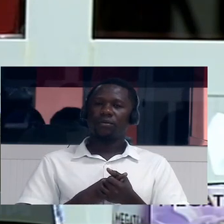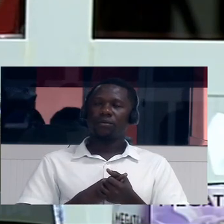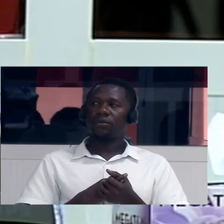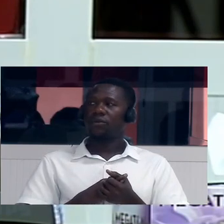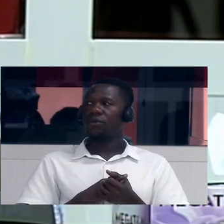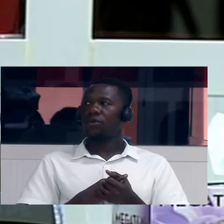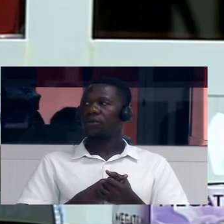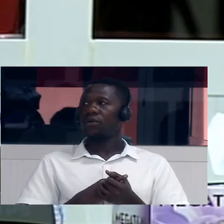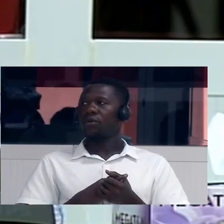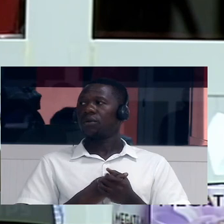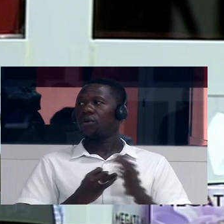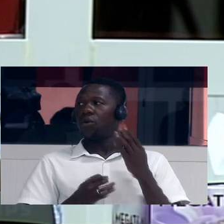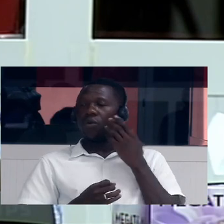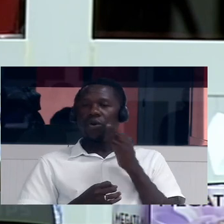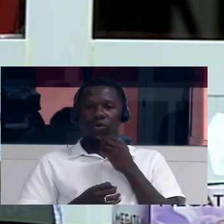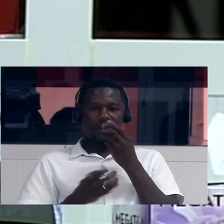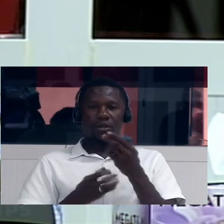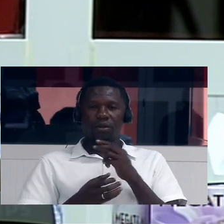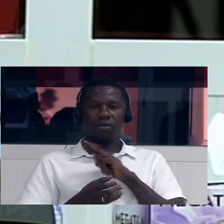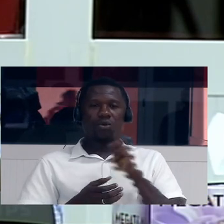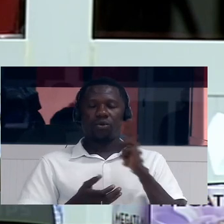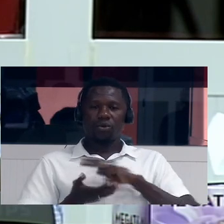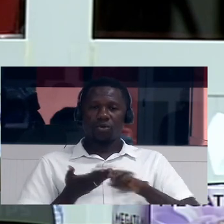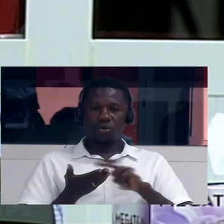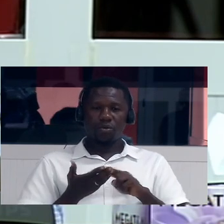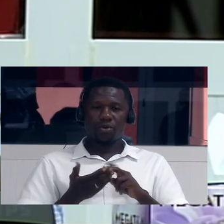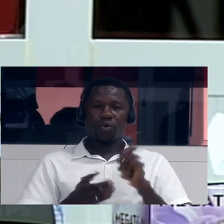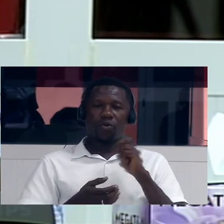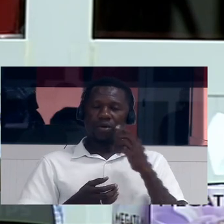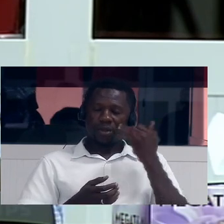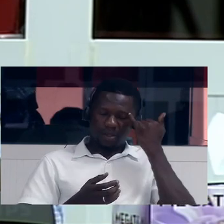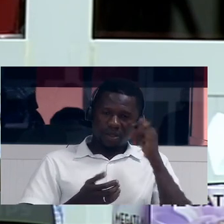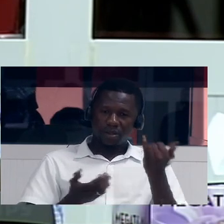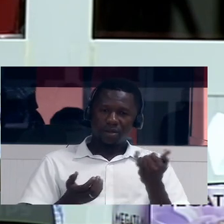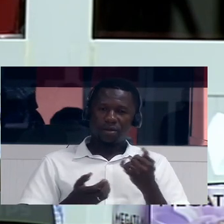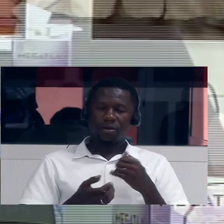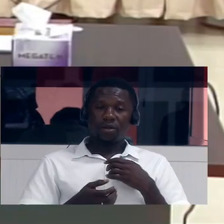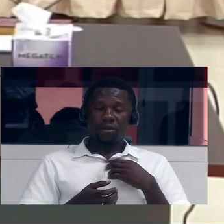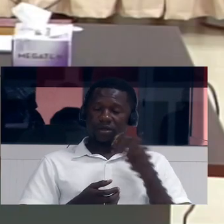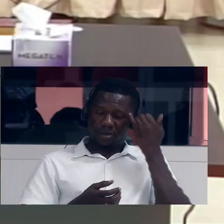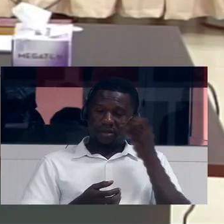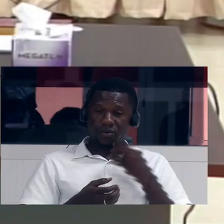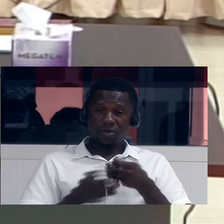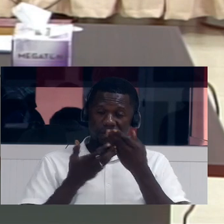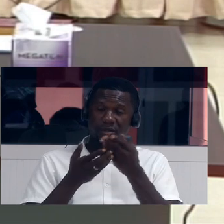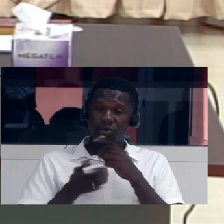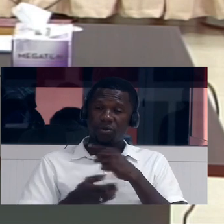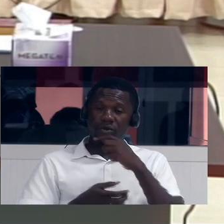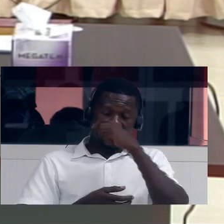When you say abnormal, in what sense? Well, I guess you were saying that you are not